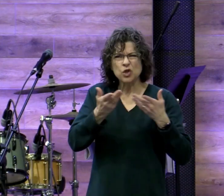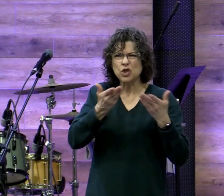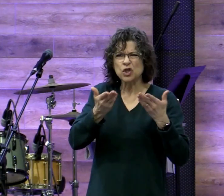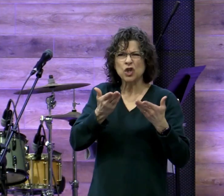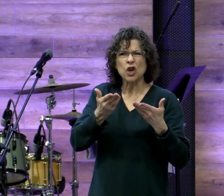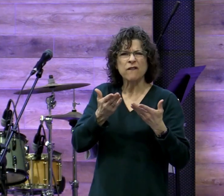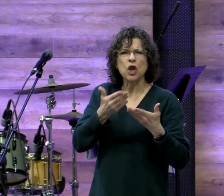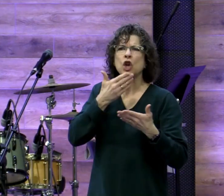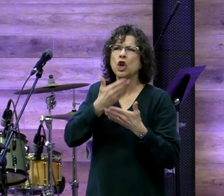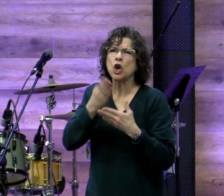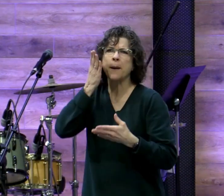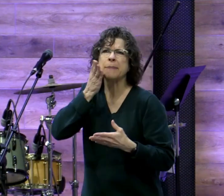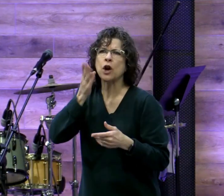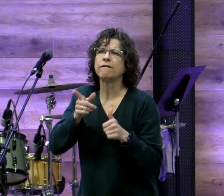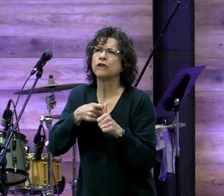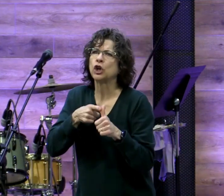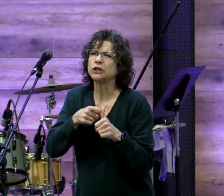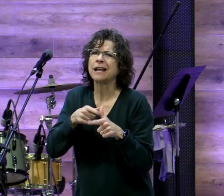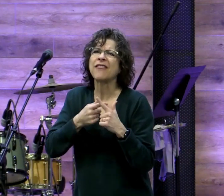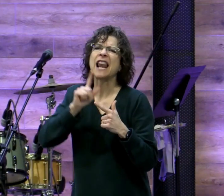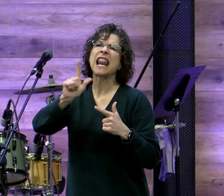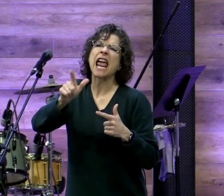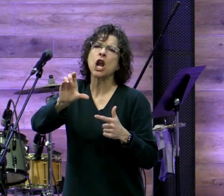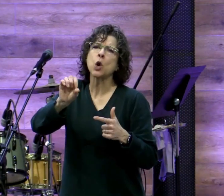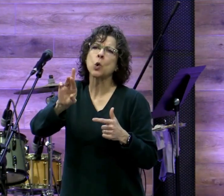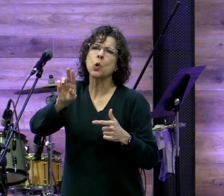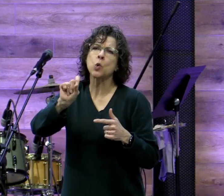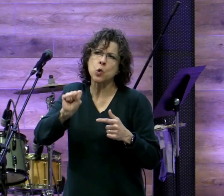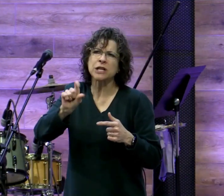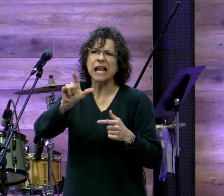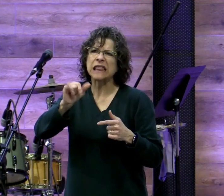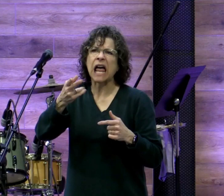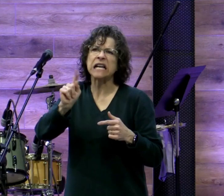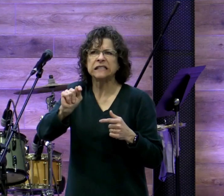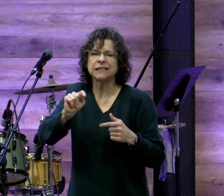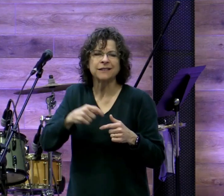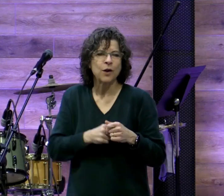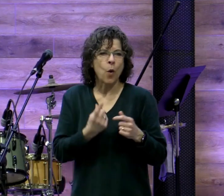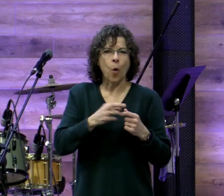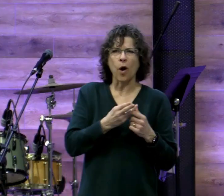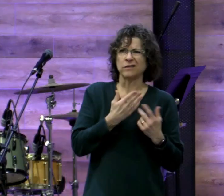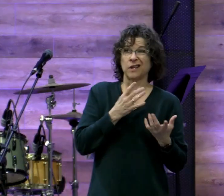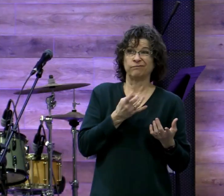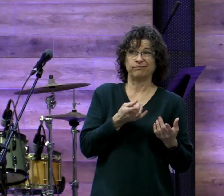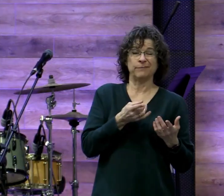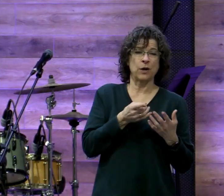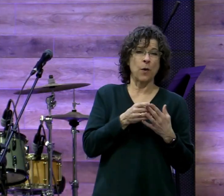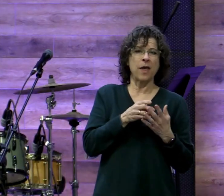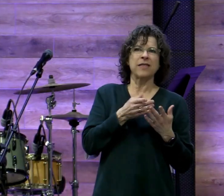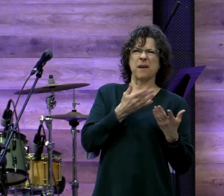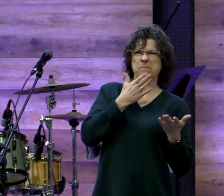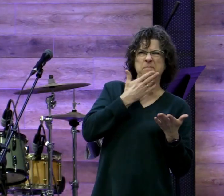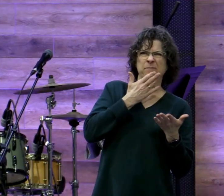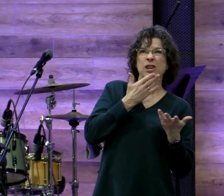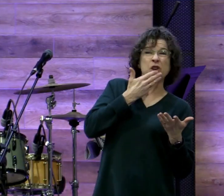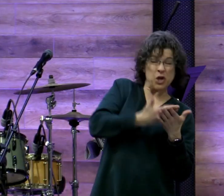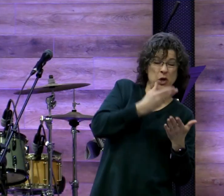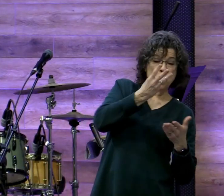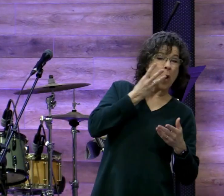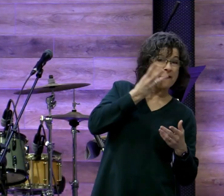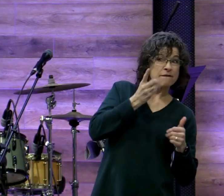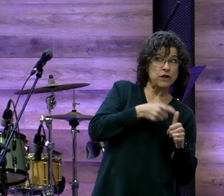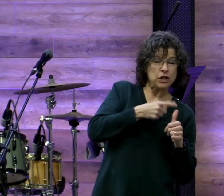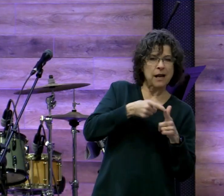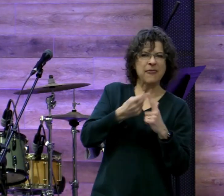beer first and then the Natty Light. Or you're supposed to serve the choice wine and then the stuff that comes out of a box. This is the best. What